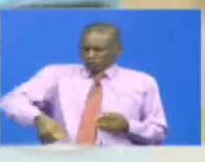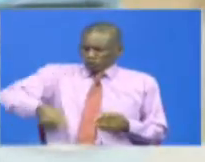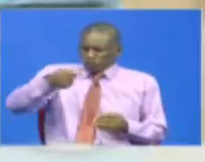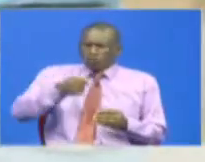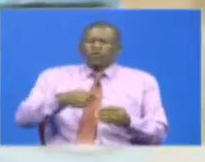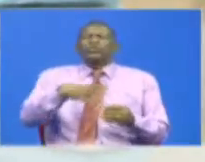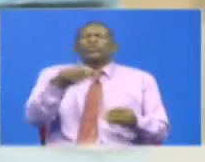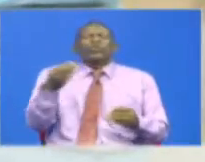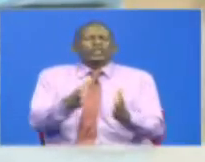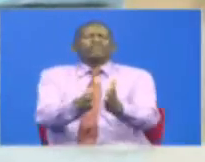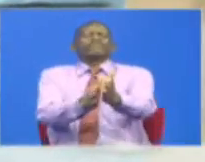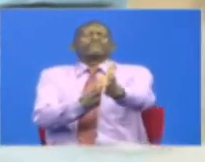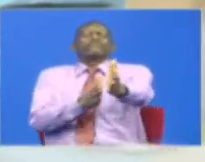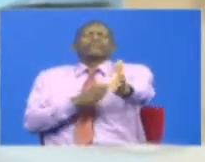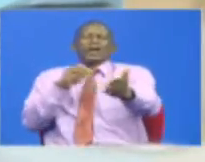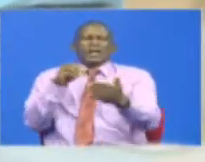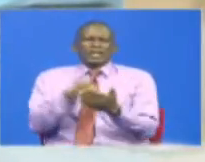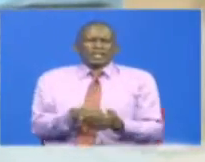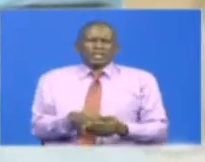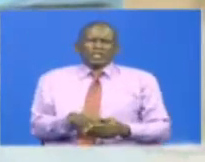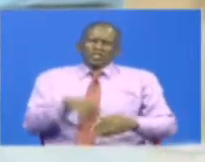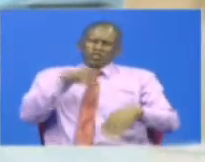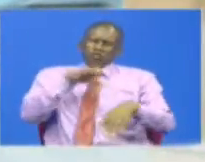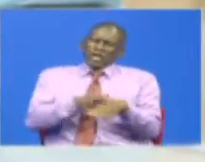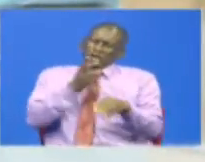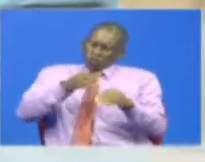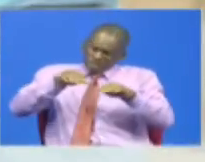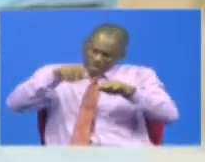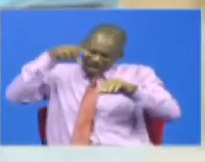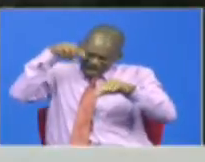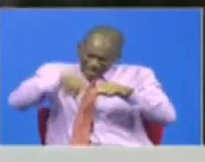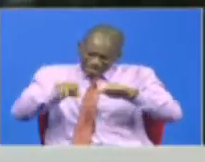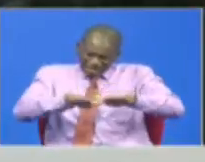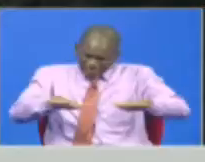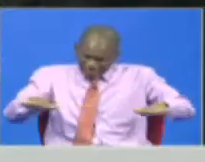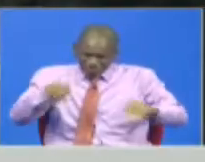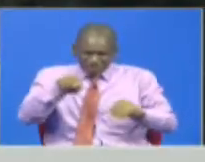laini, kutoa maji chini, tunatoa kwa mchanga.